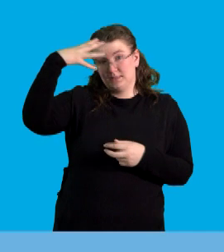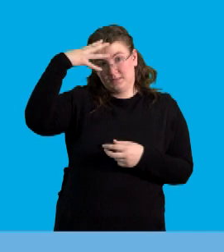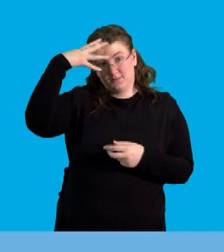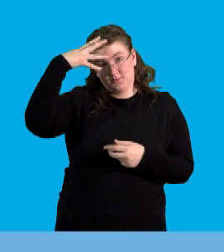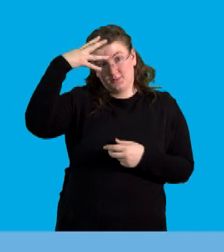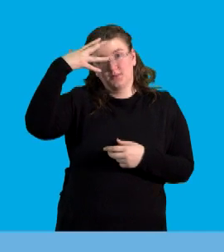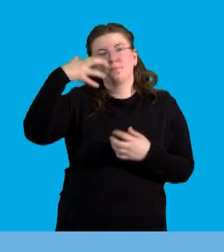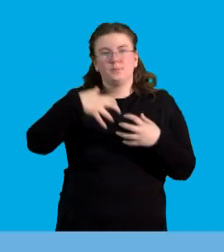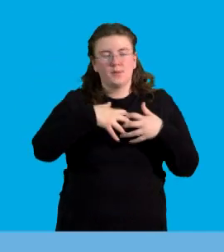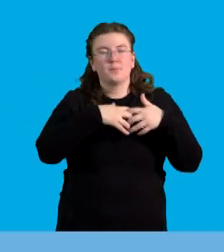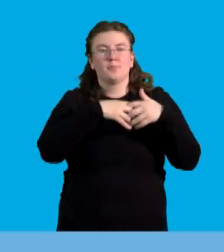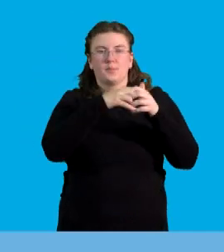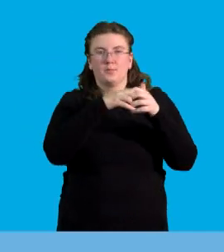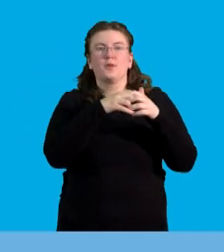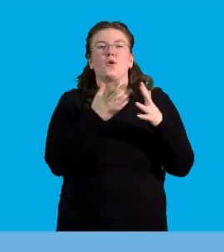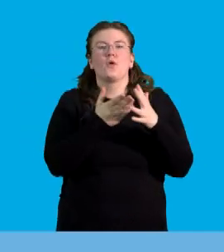Remember,